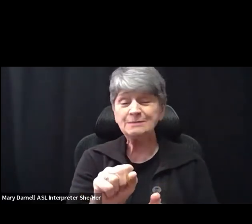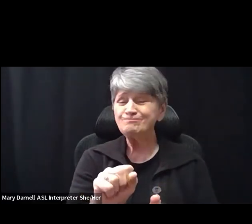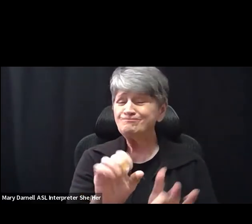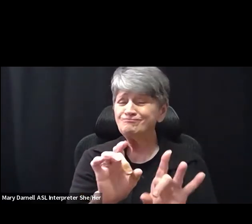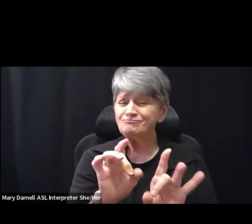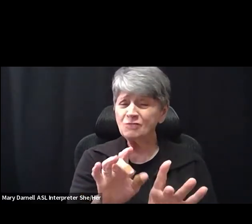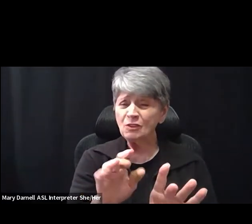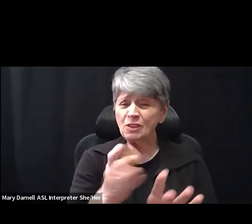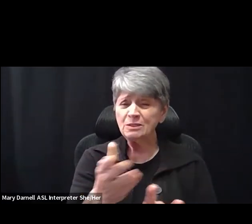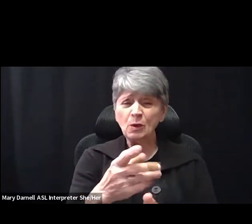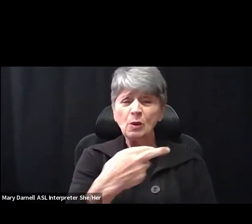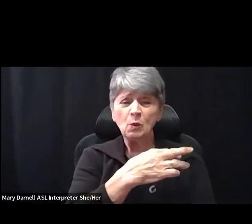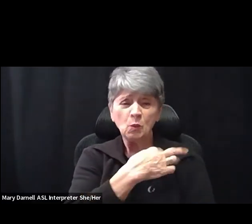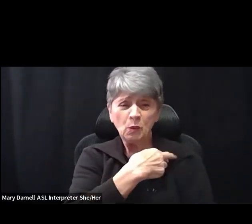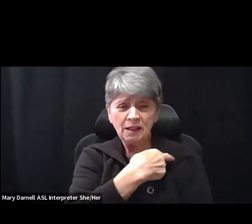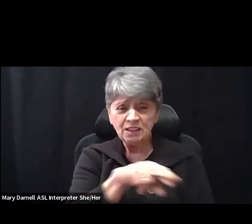as we can think of.